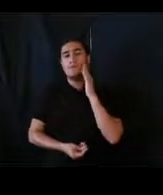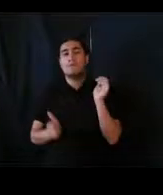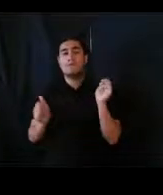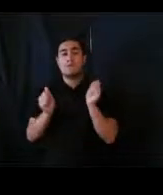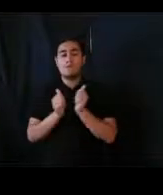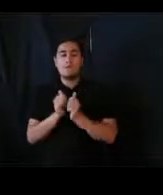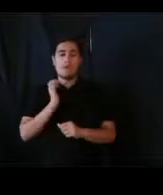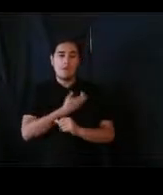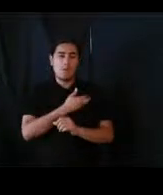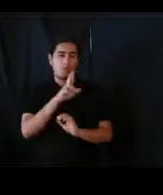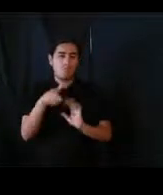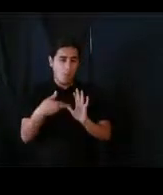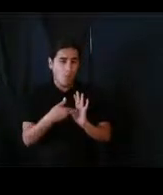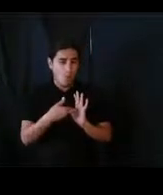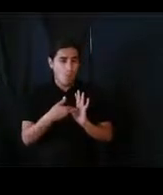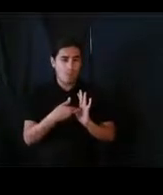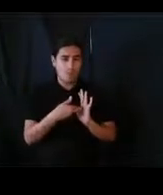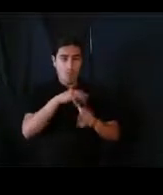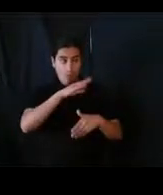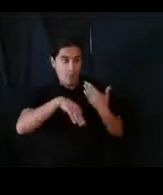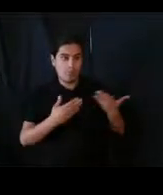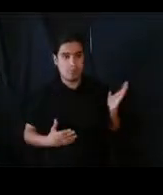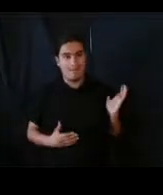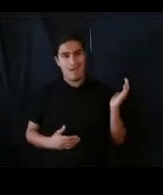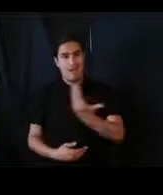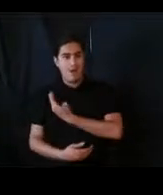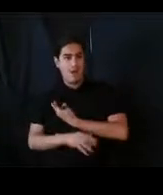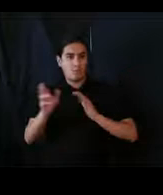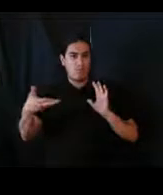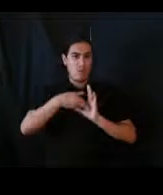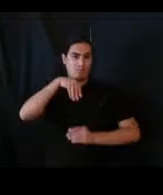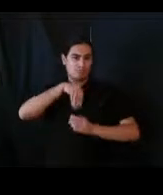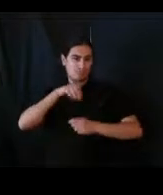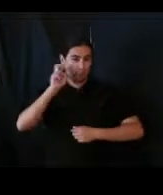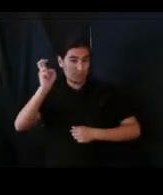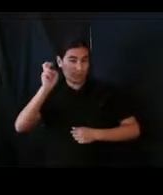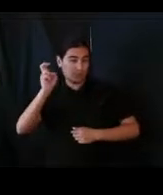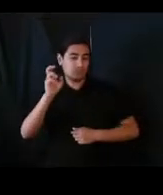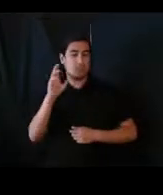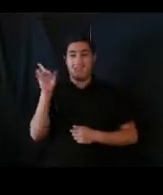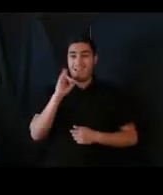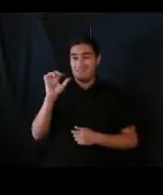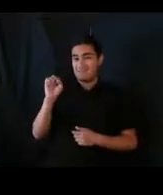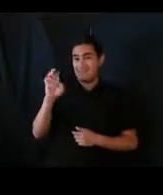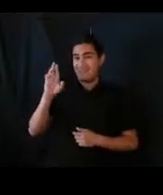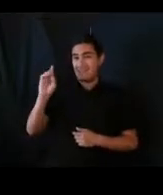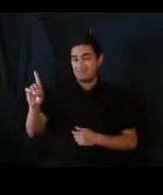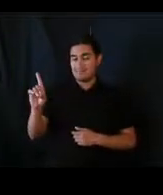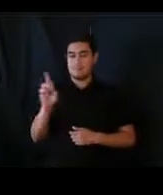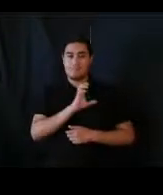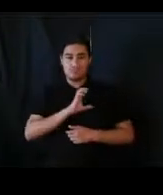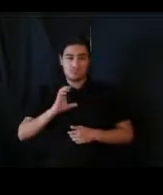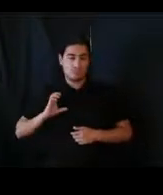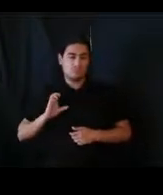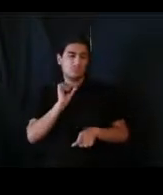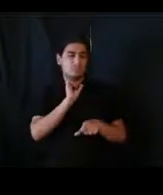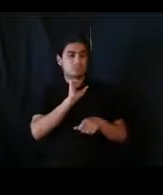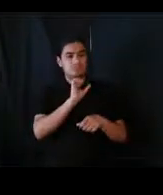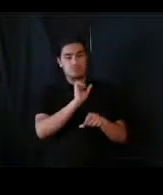role our collective role uh within you know transportation so calsta the commission caltrans working